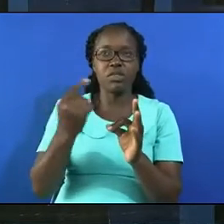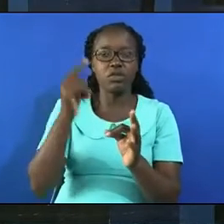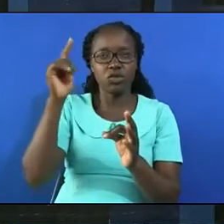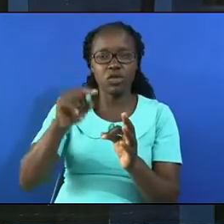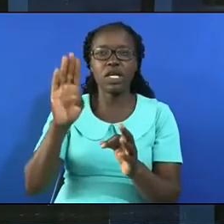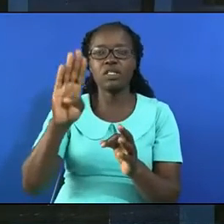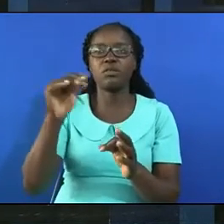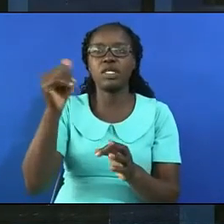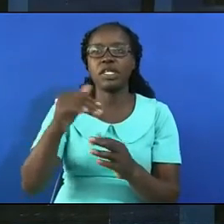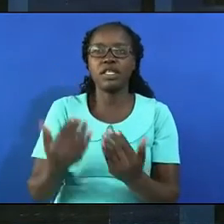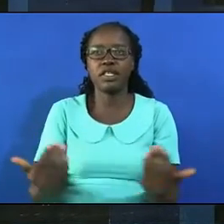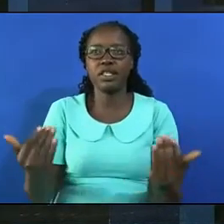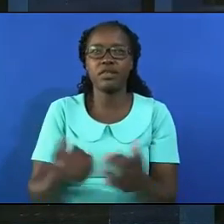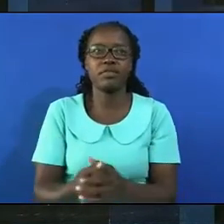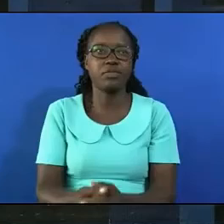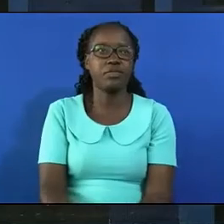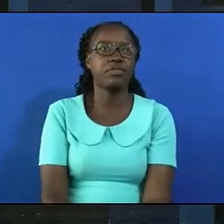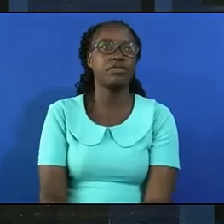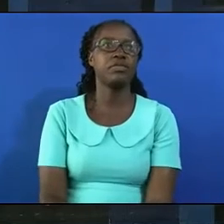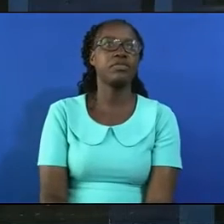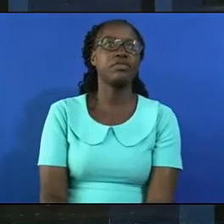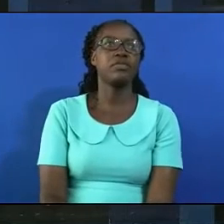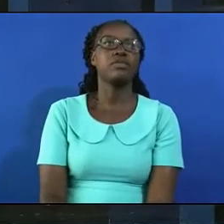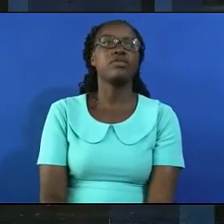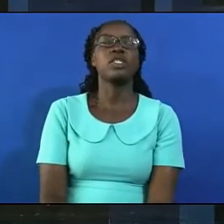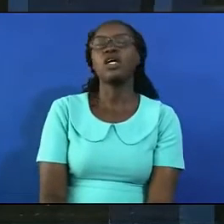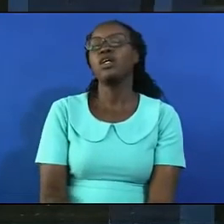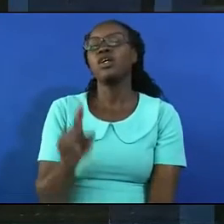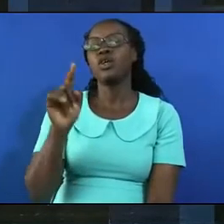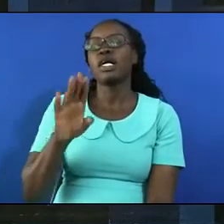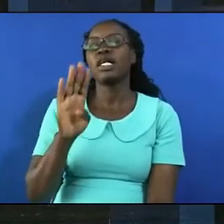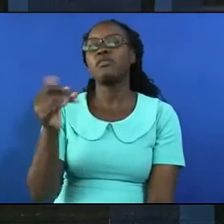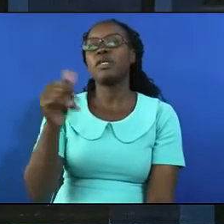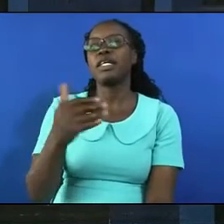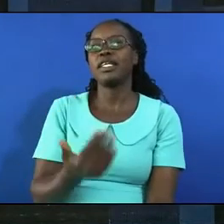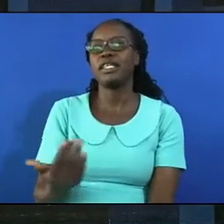single, I can't hear you. If you can't be single,